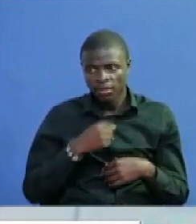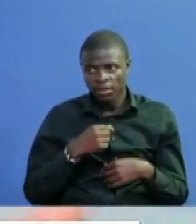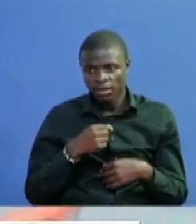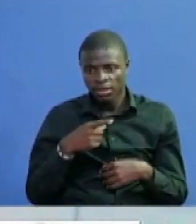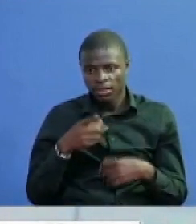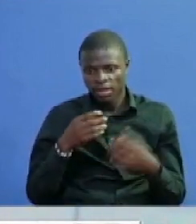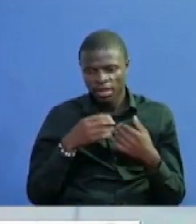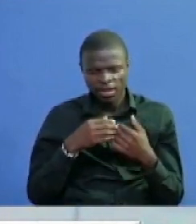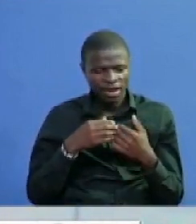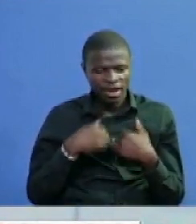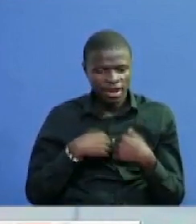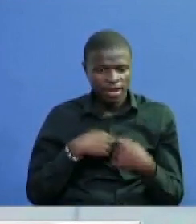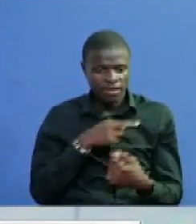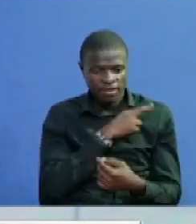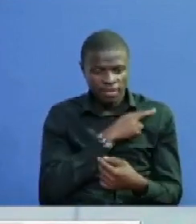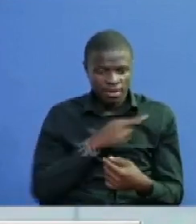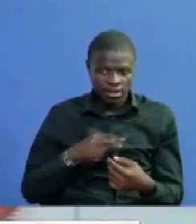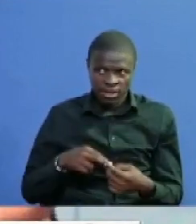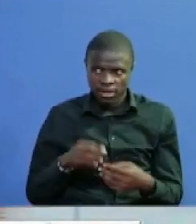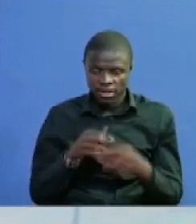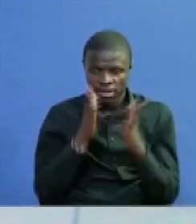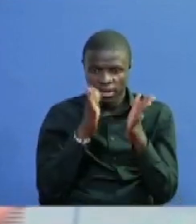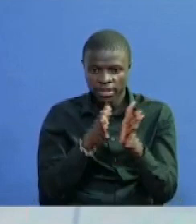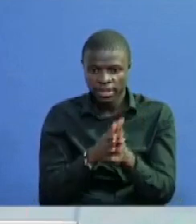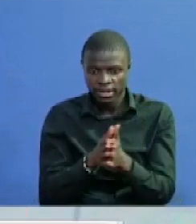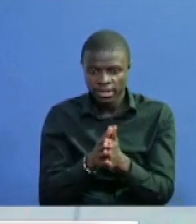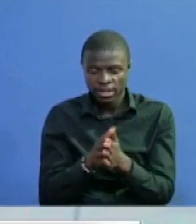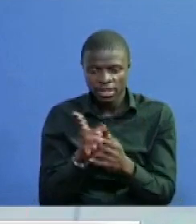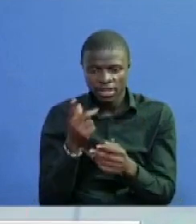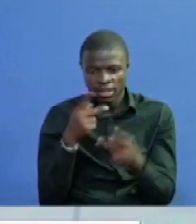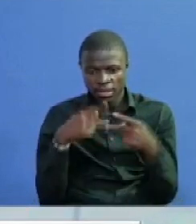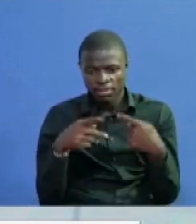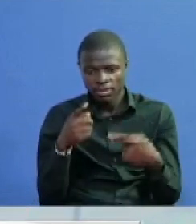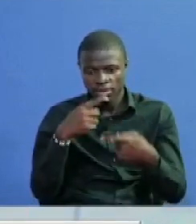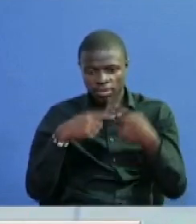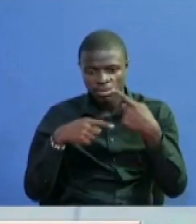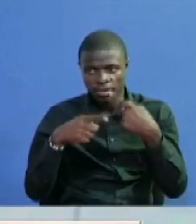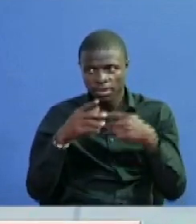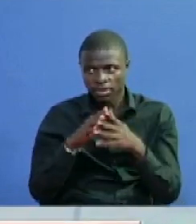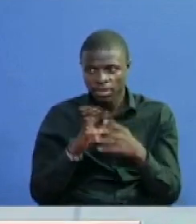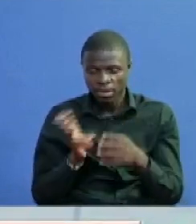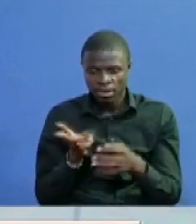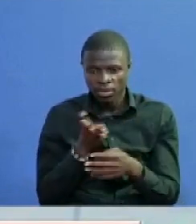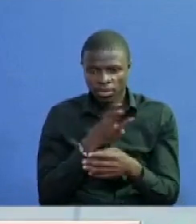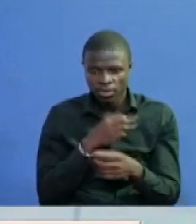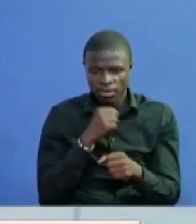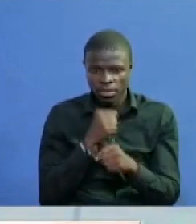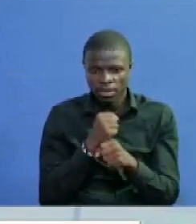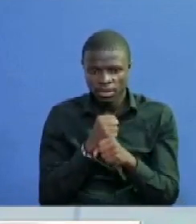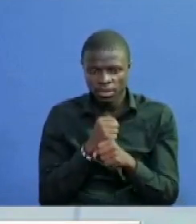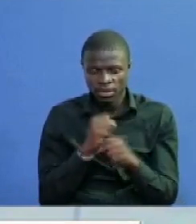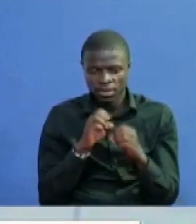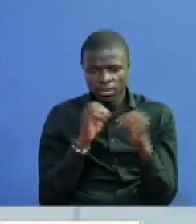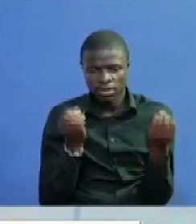seen religious leaders suggesting that let everybody be brought on board. We in the civil society also have our